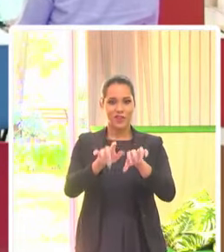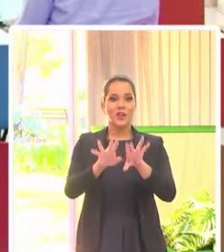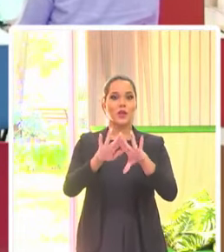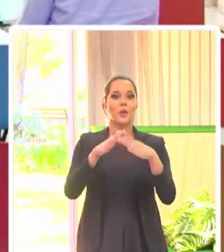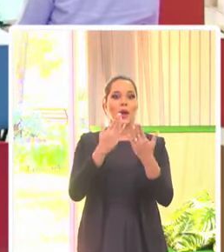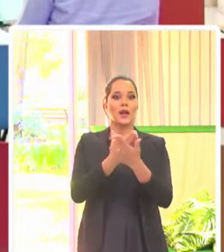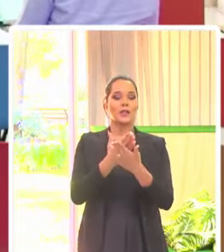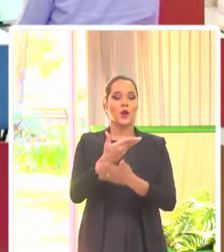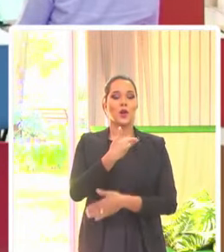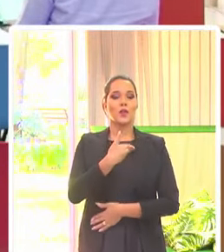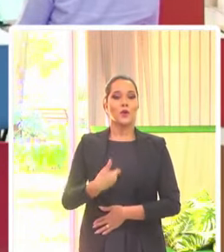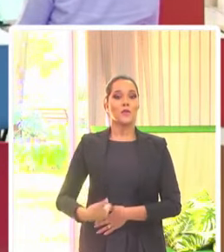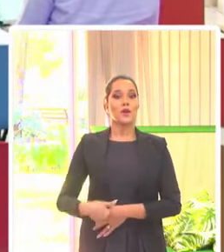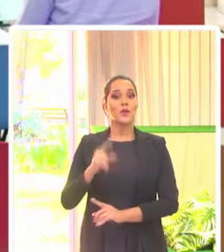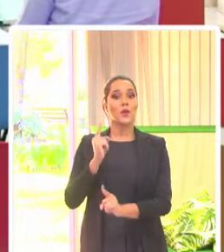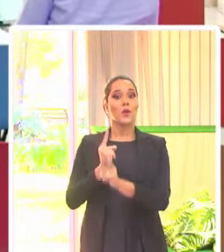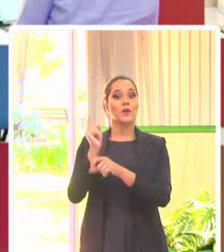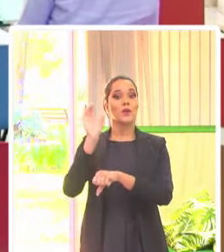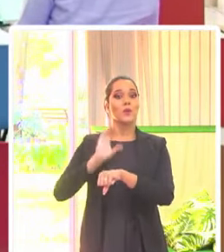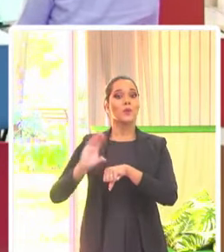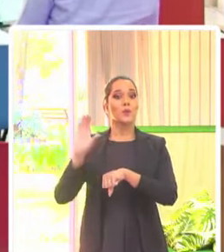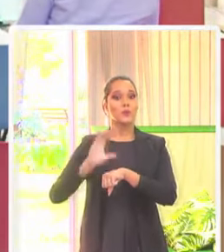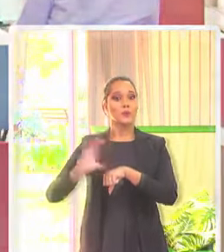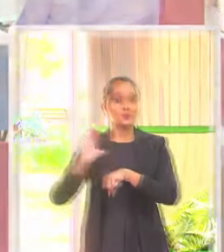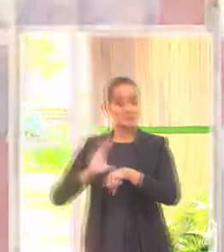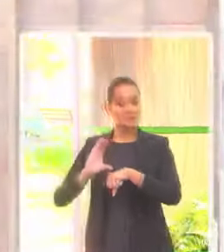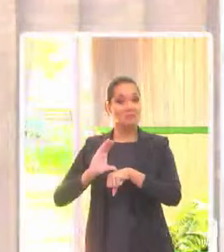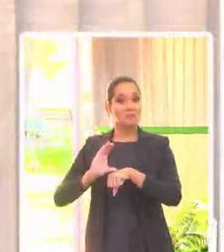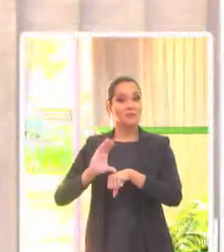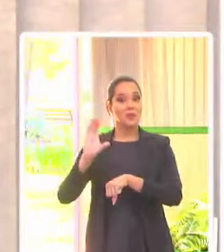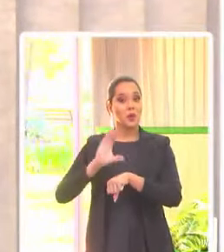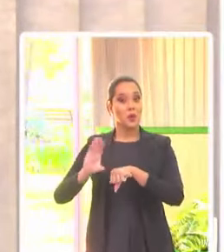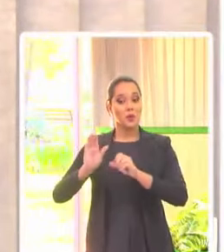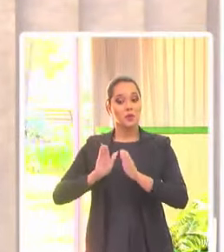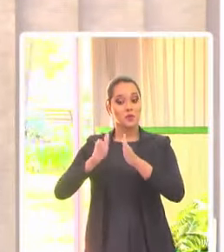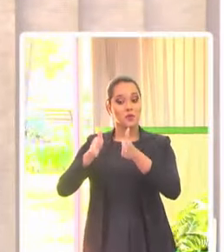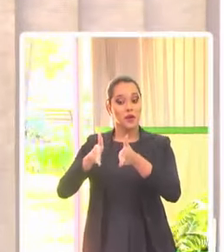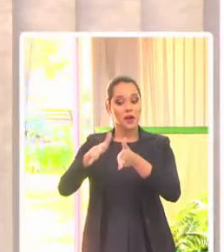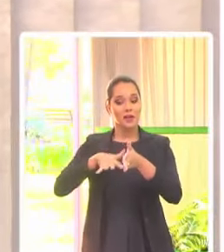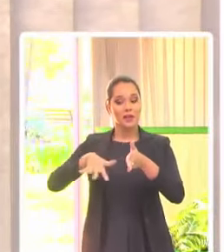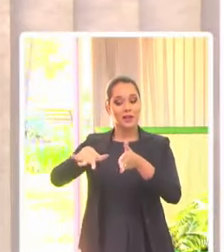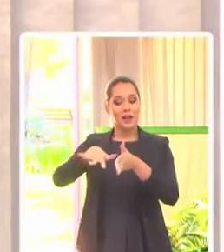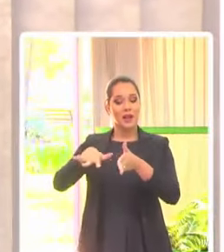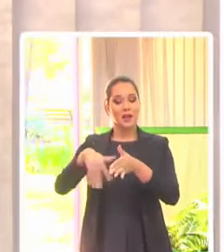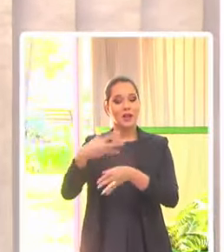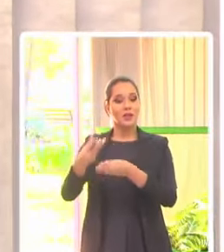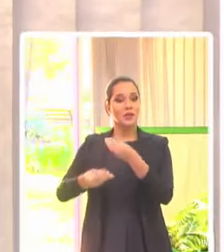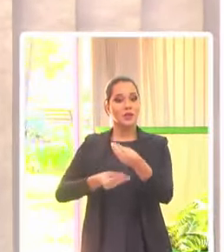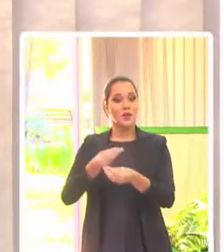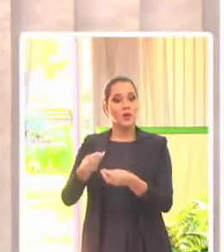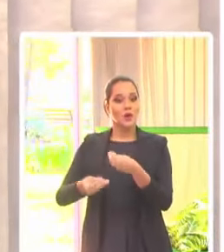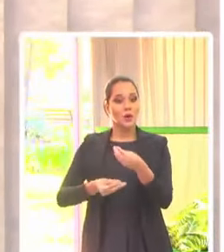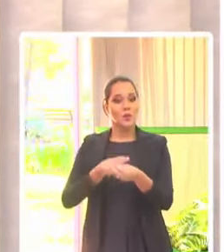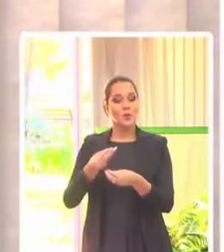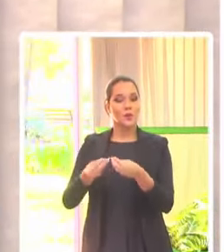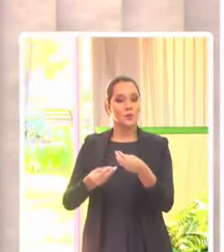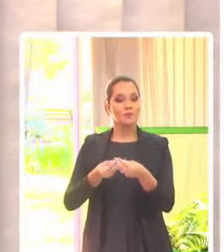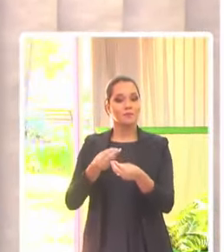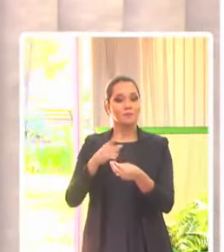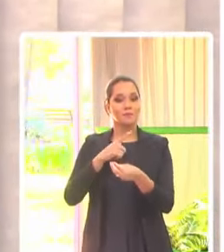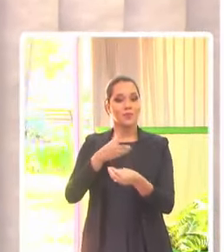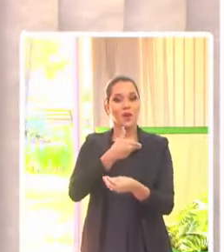course on particularly the topic of how to make an integrated